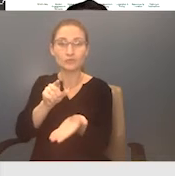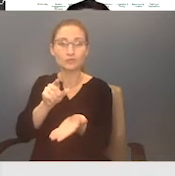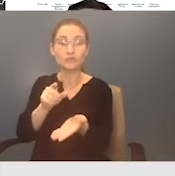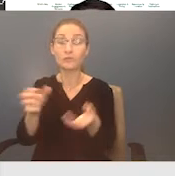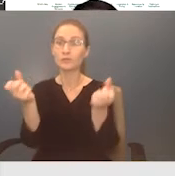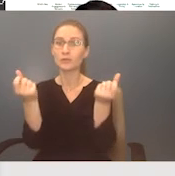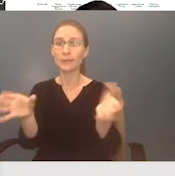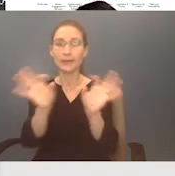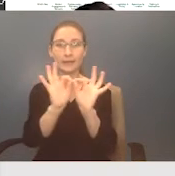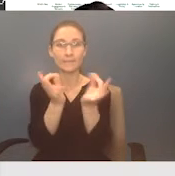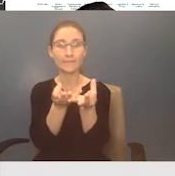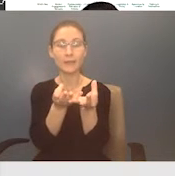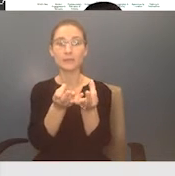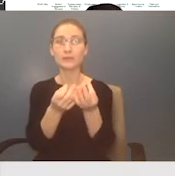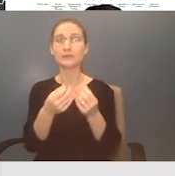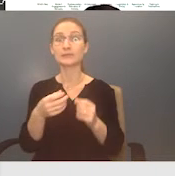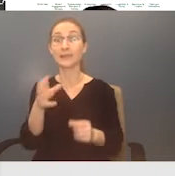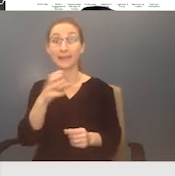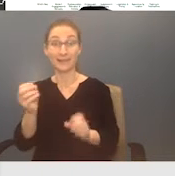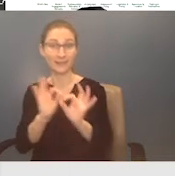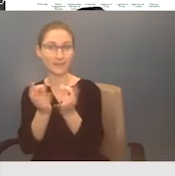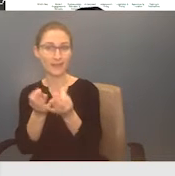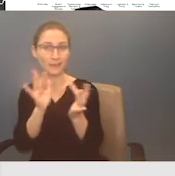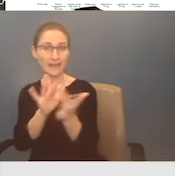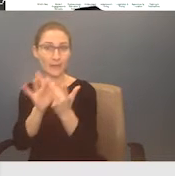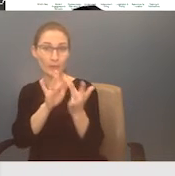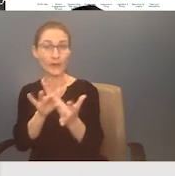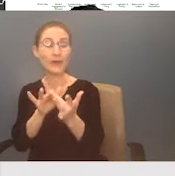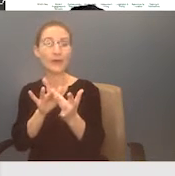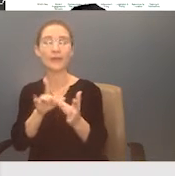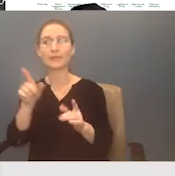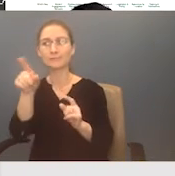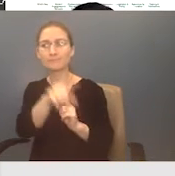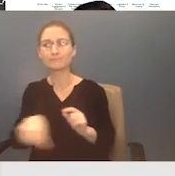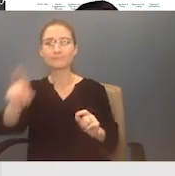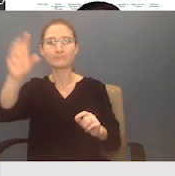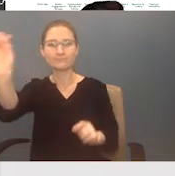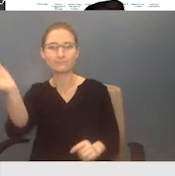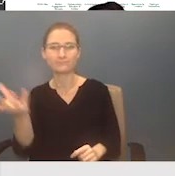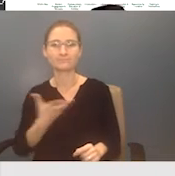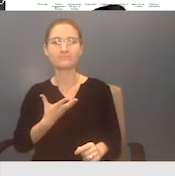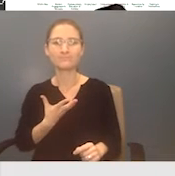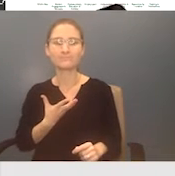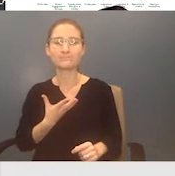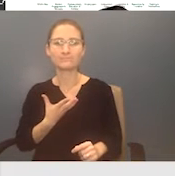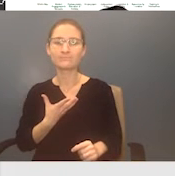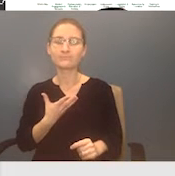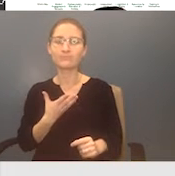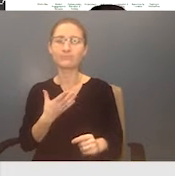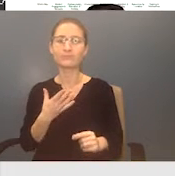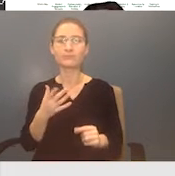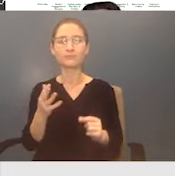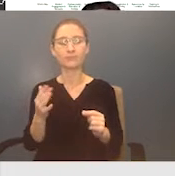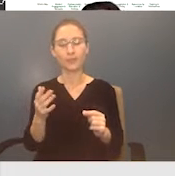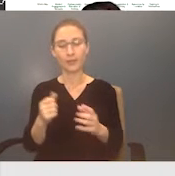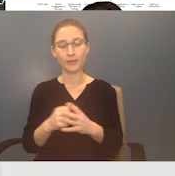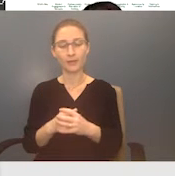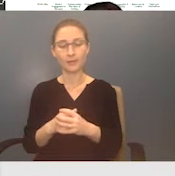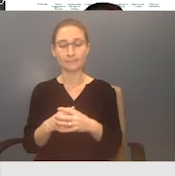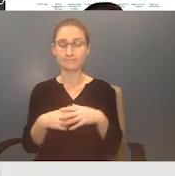from families and from the Family Network on Disabilities and different parent organizations that we work with quite often